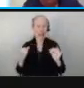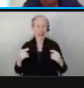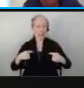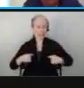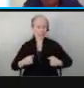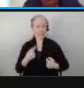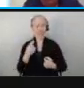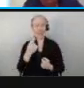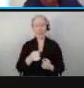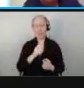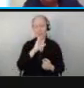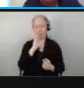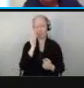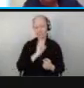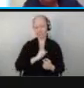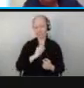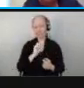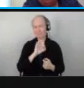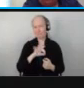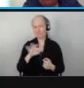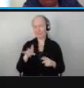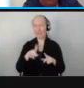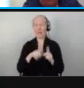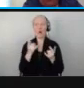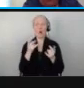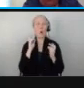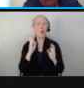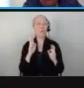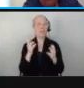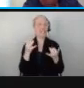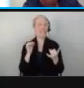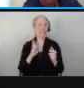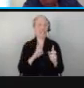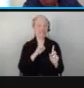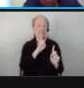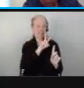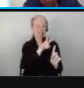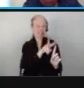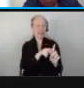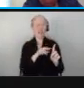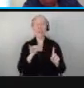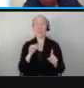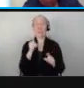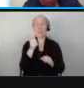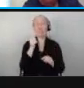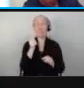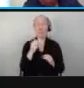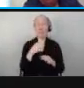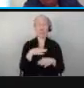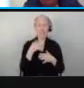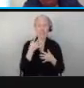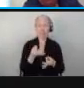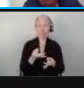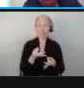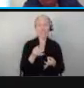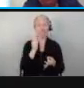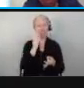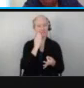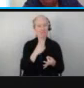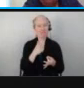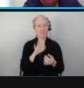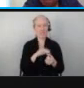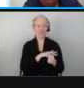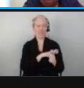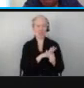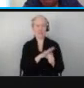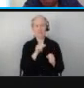but hopefully still relevant. If anybody's interested, I can tell you that the pandemic has been one of the hardest things I've